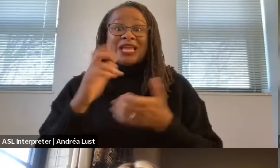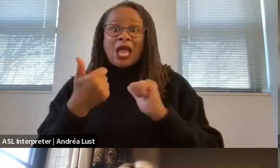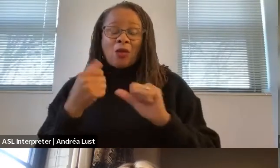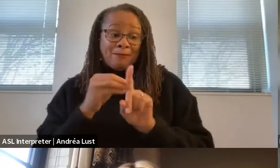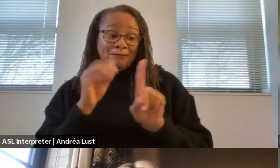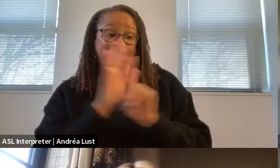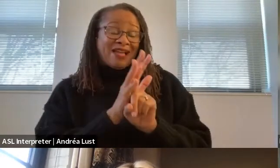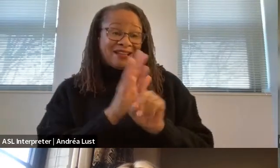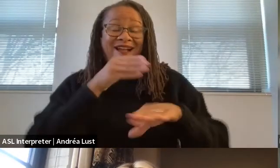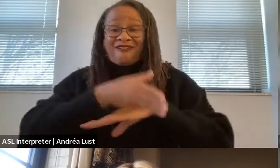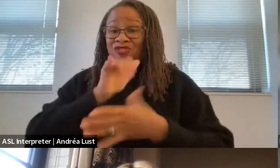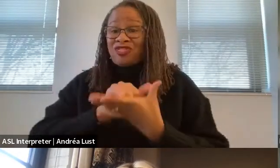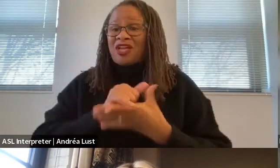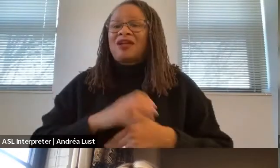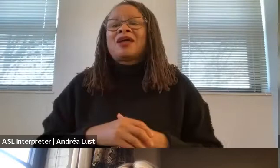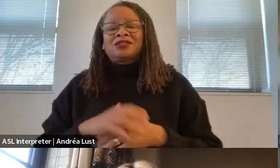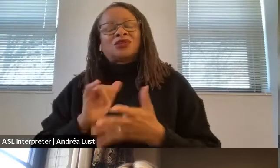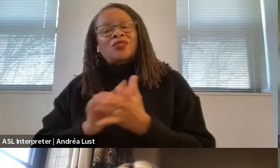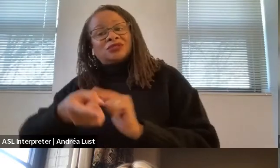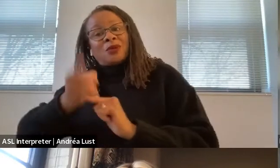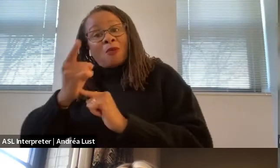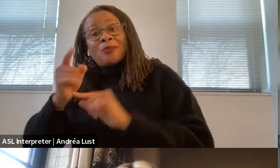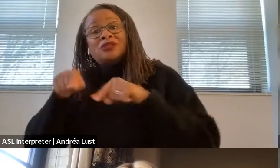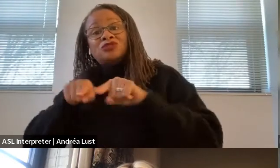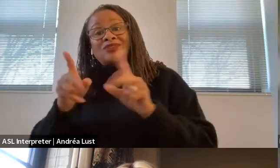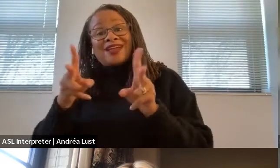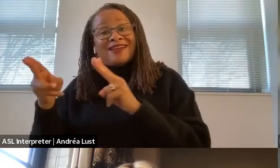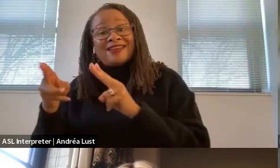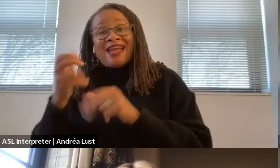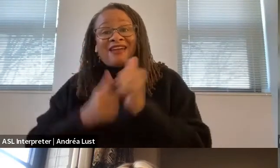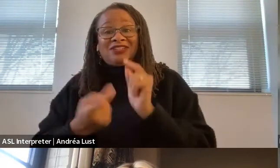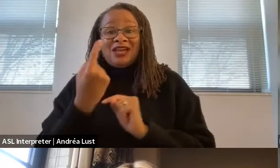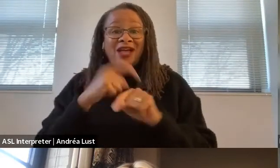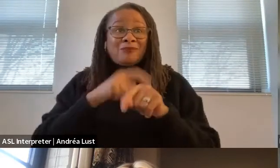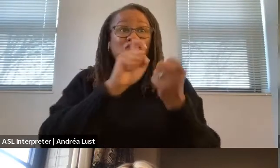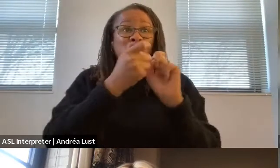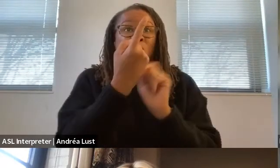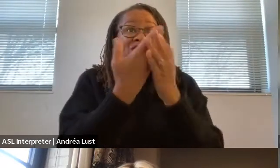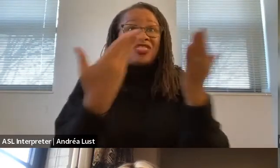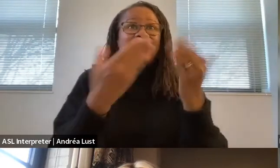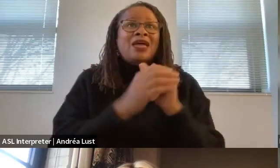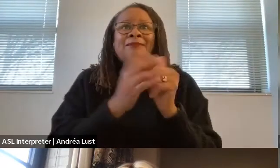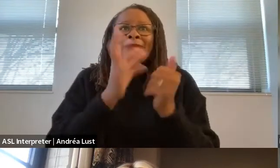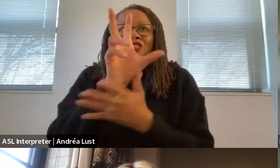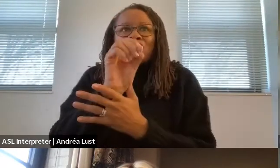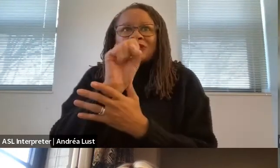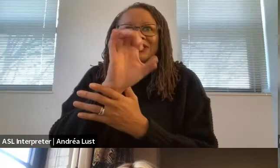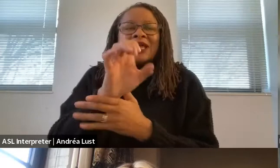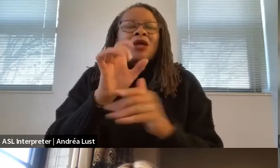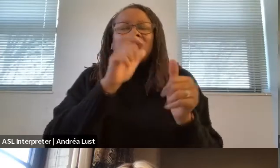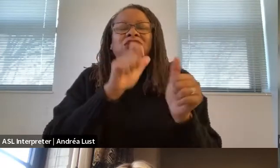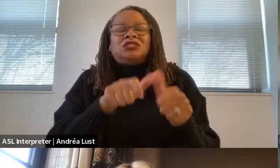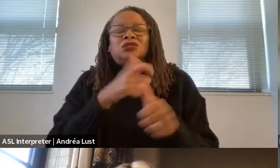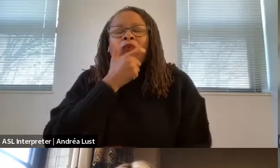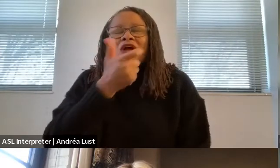after. So there was a moment in the edit where every time we moved one thing, even if it was 30 seconds, we had to watch the whole